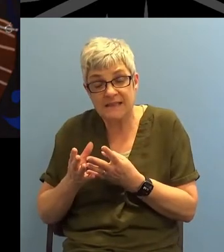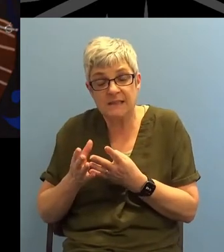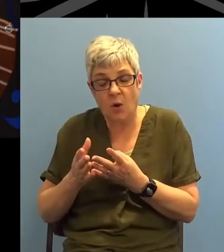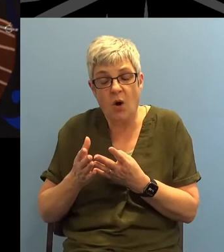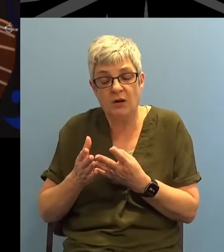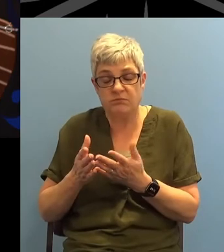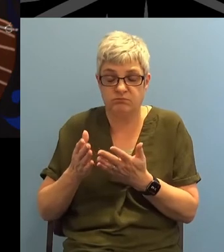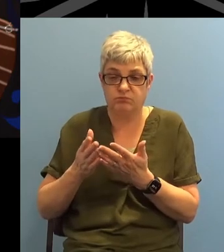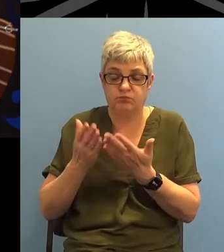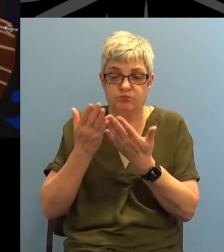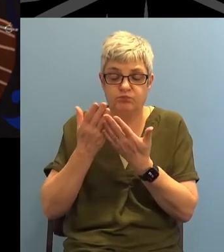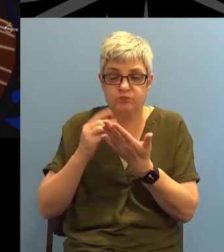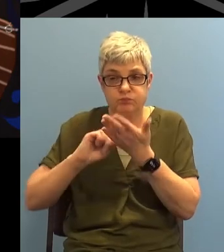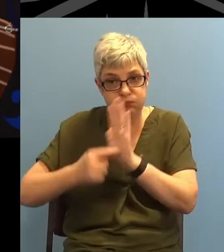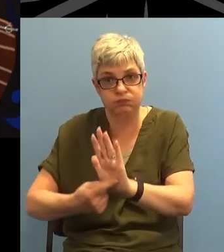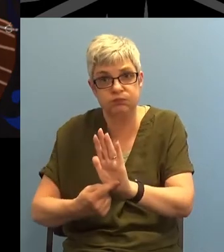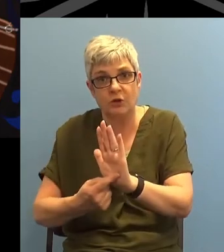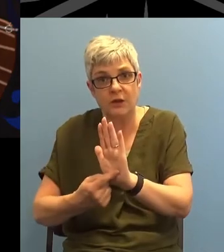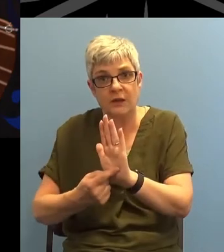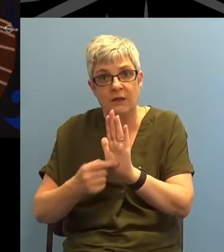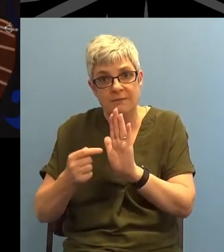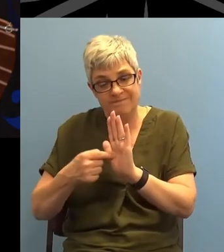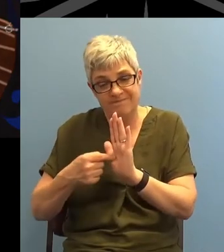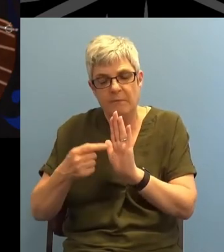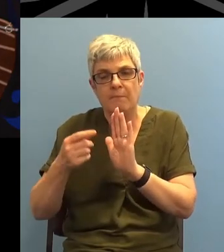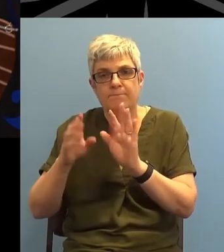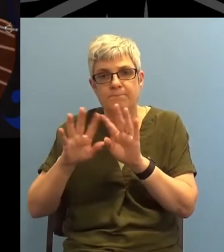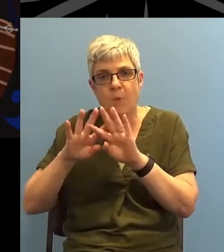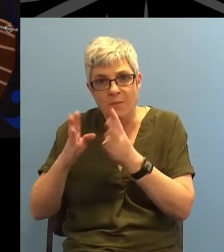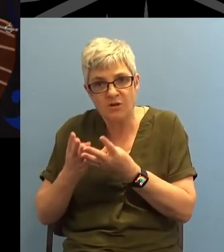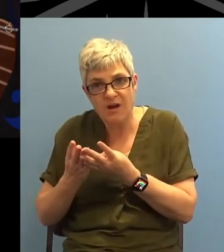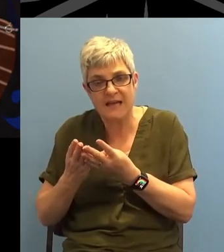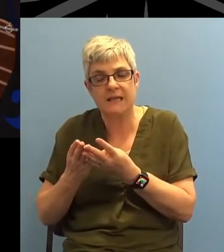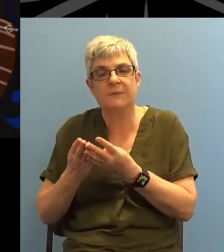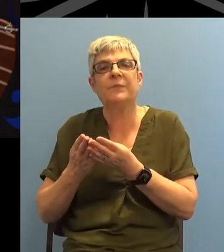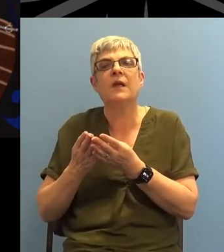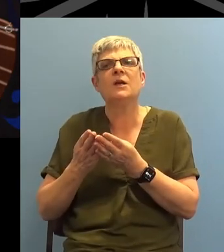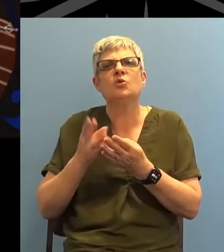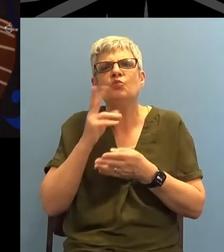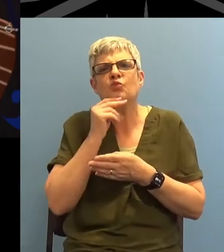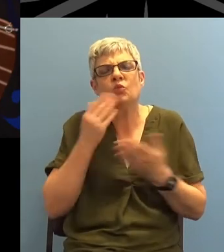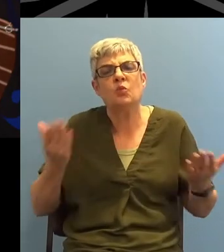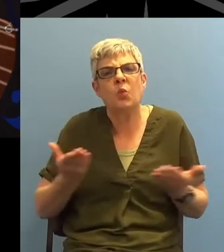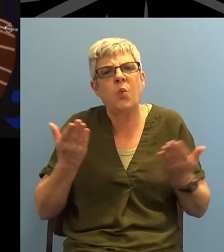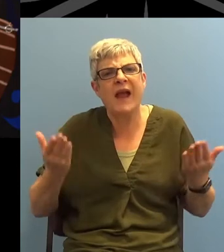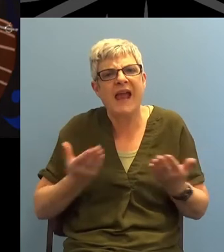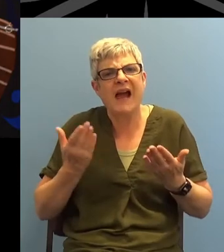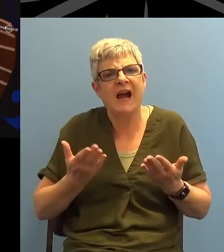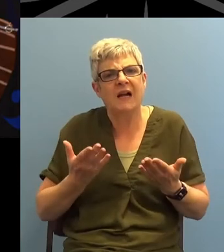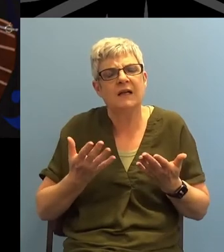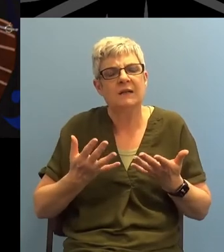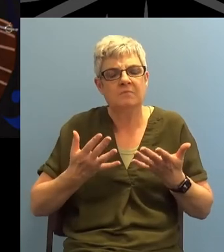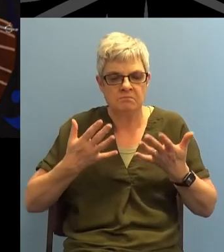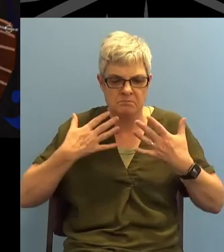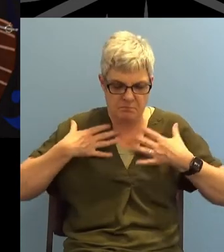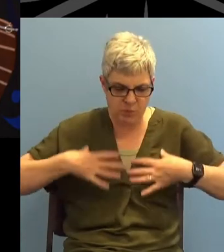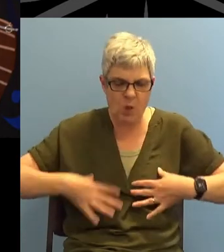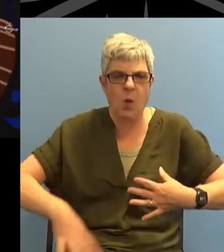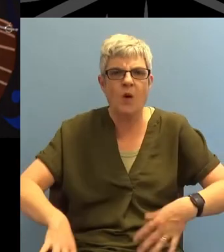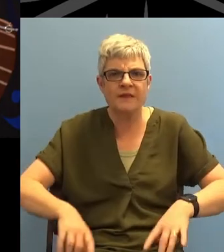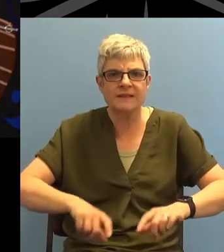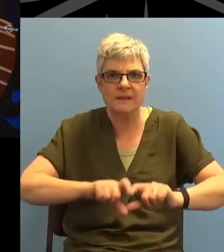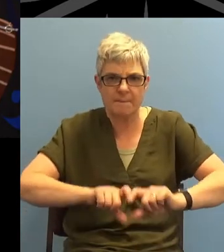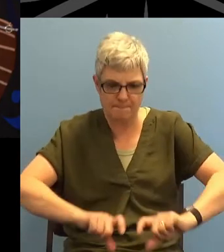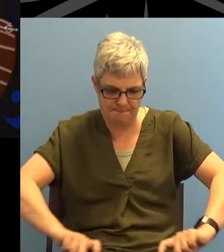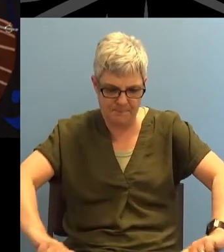the representation of pomegranates, are used to decorate the hems, the